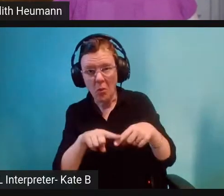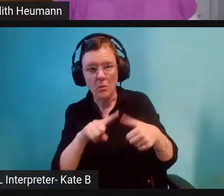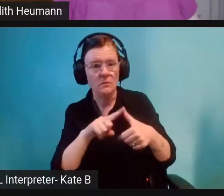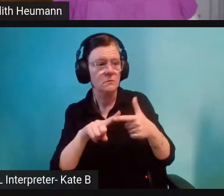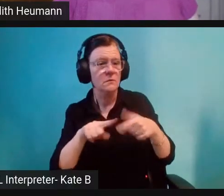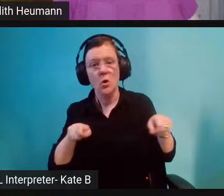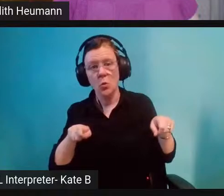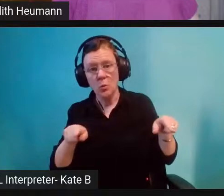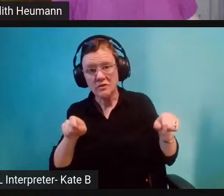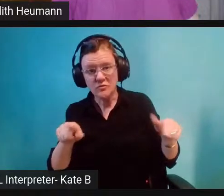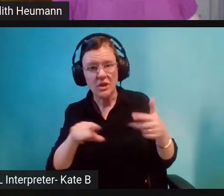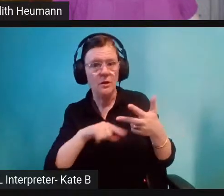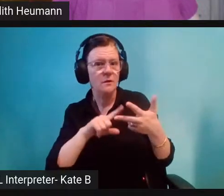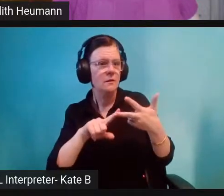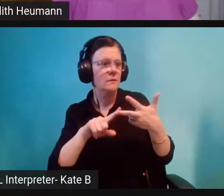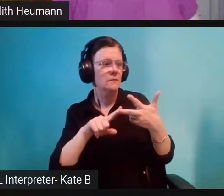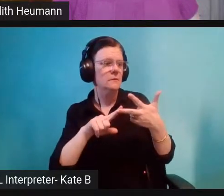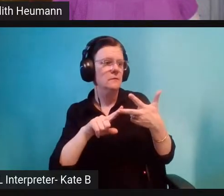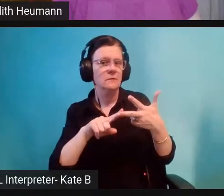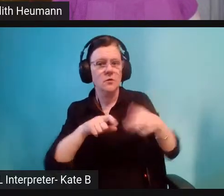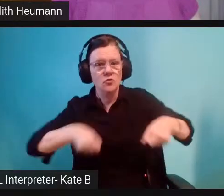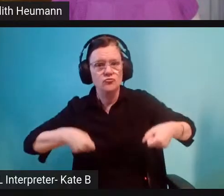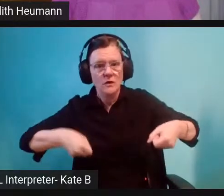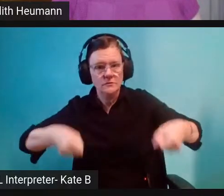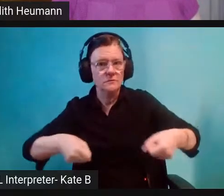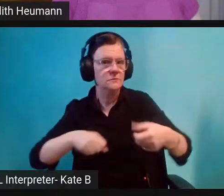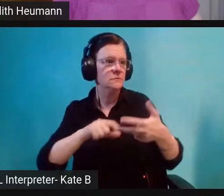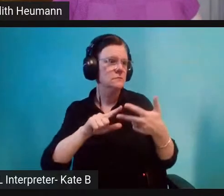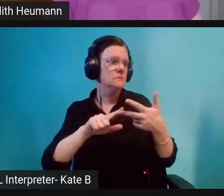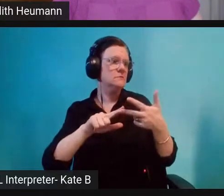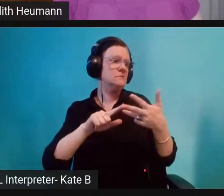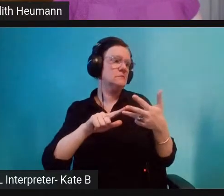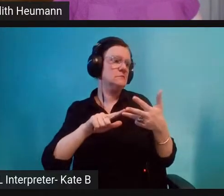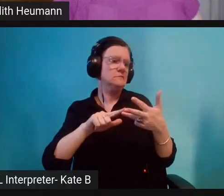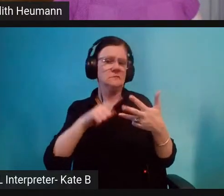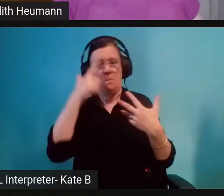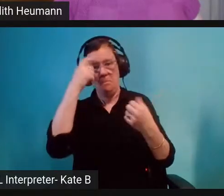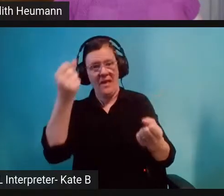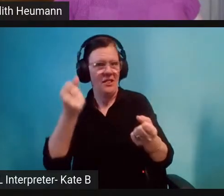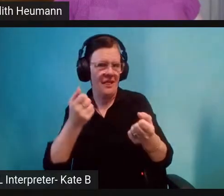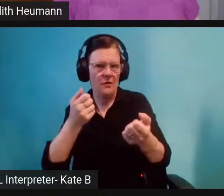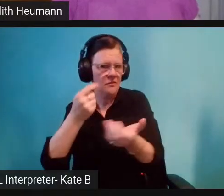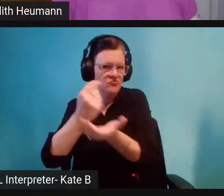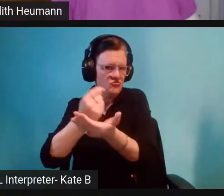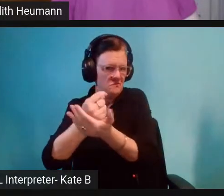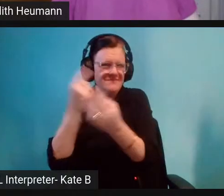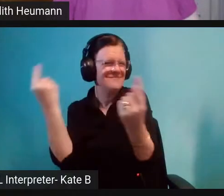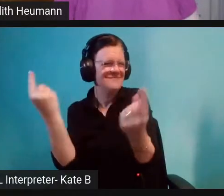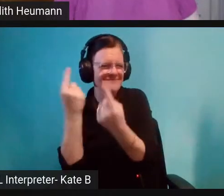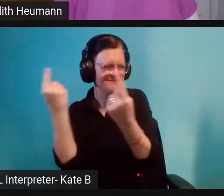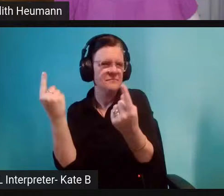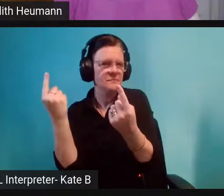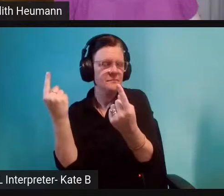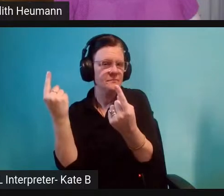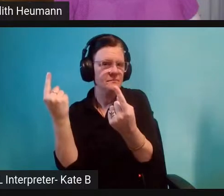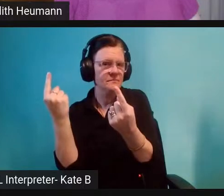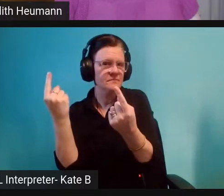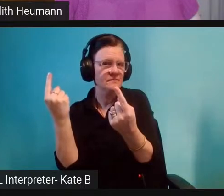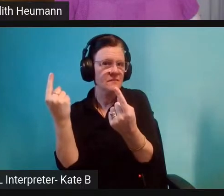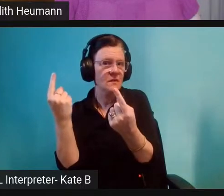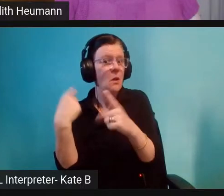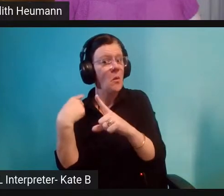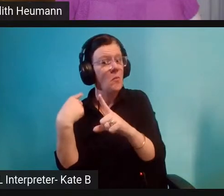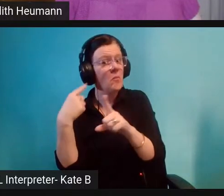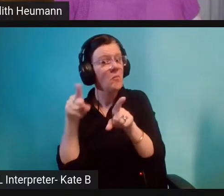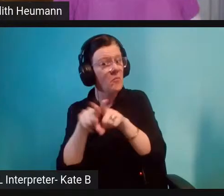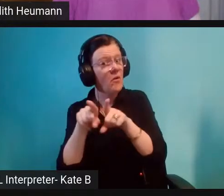a wheelchair or crutches or mental health services, whatever it might be? But people also need to be